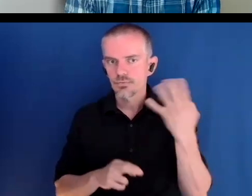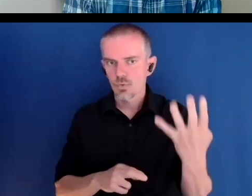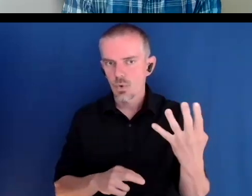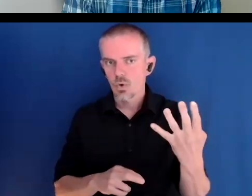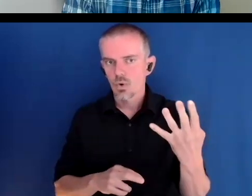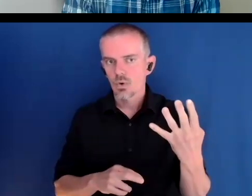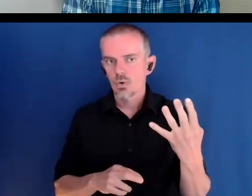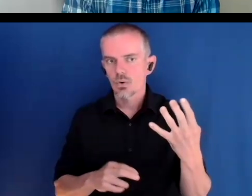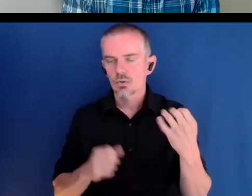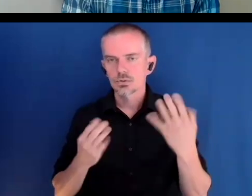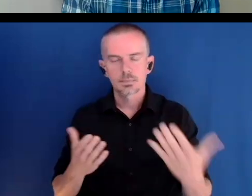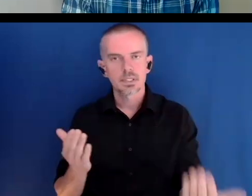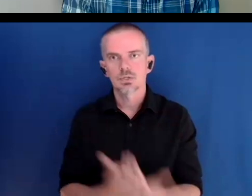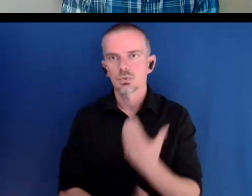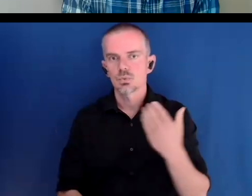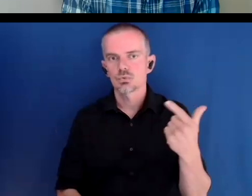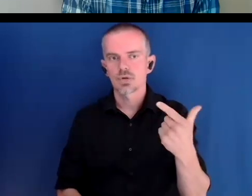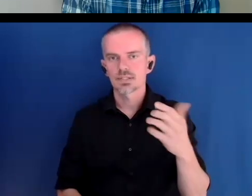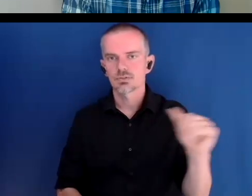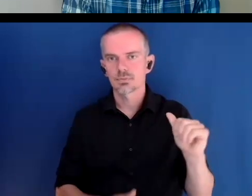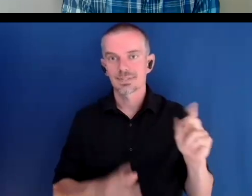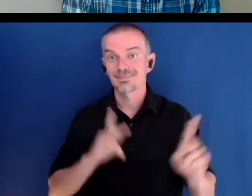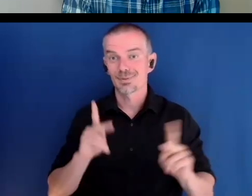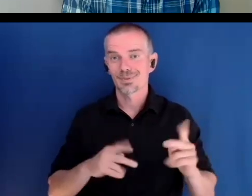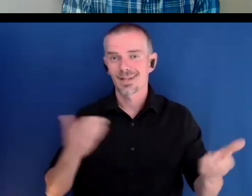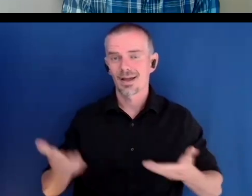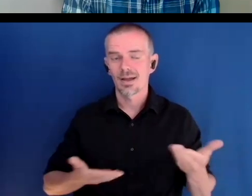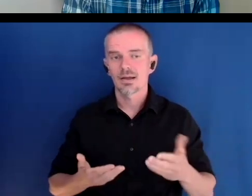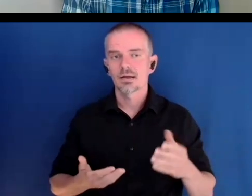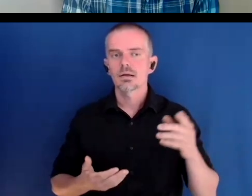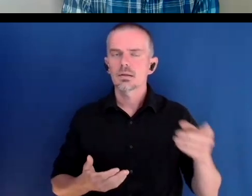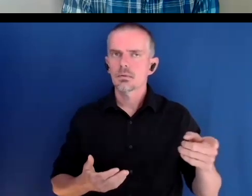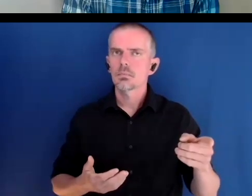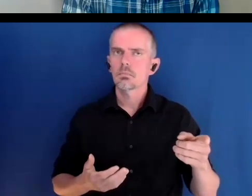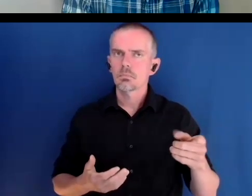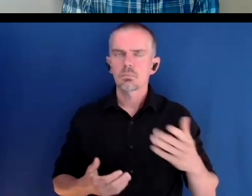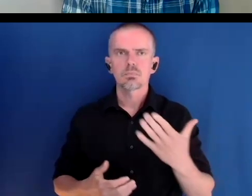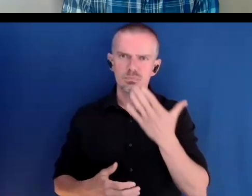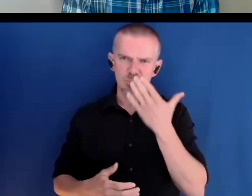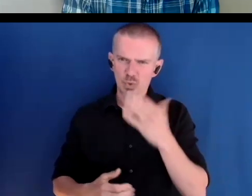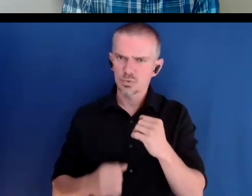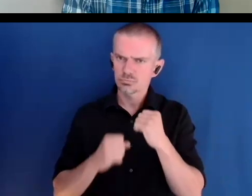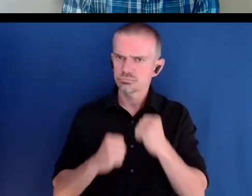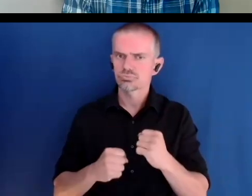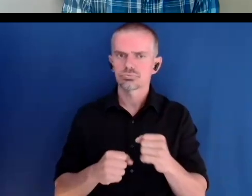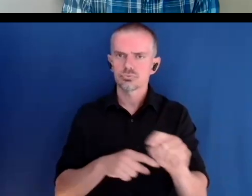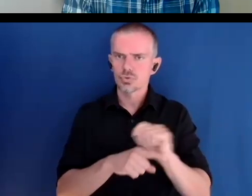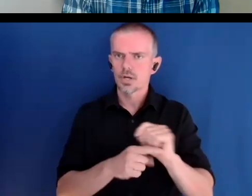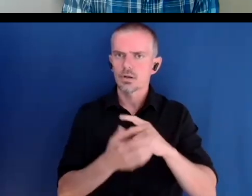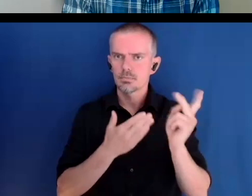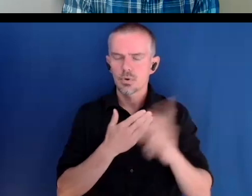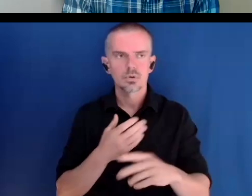new grants and agreements people, they've had a pretty robust training program. So lots of